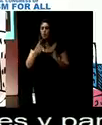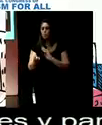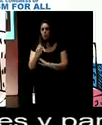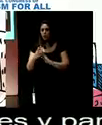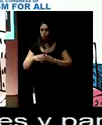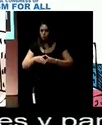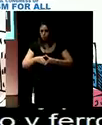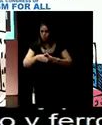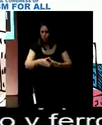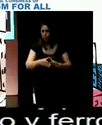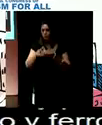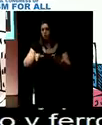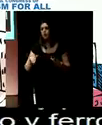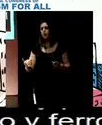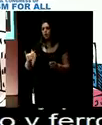airports,